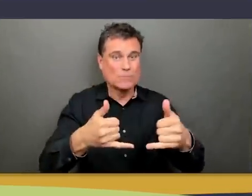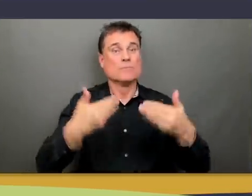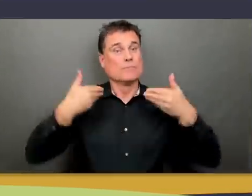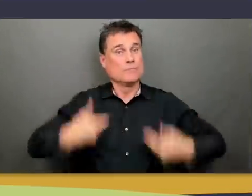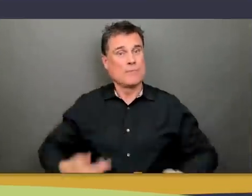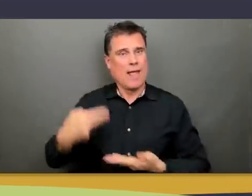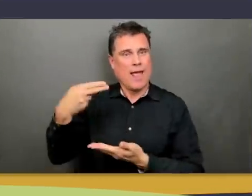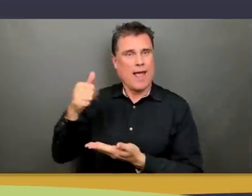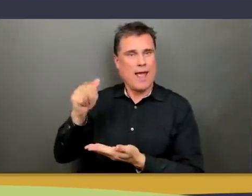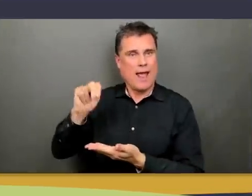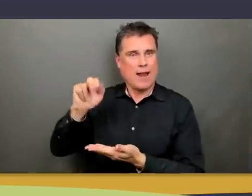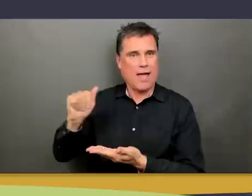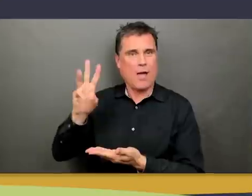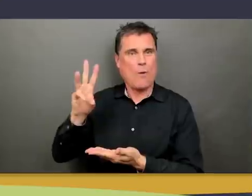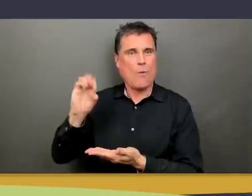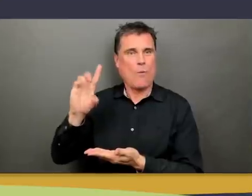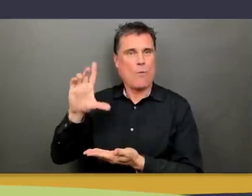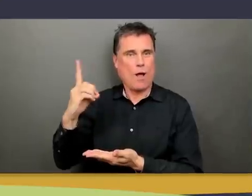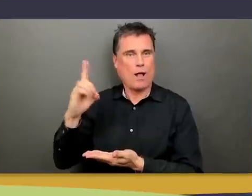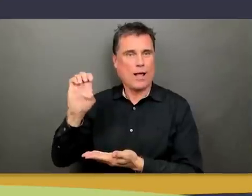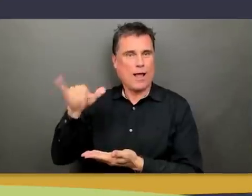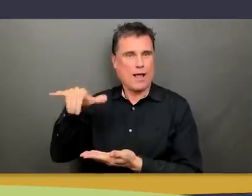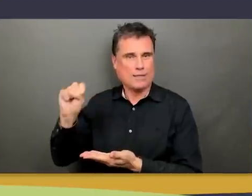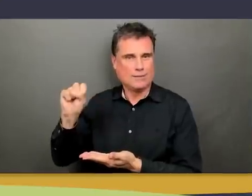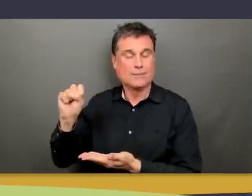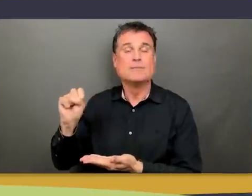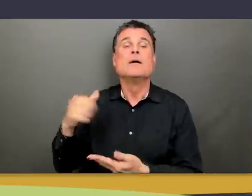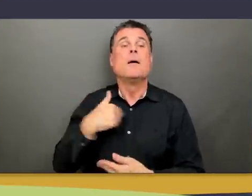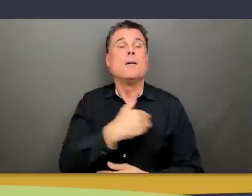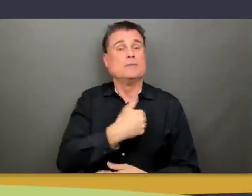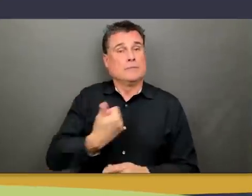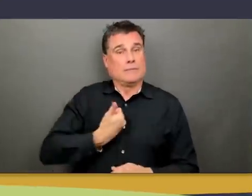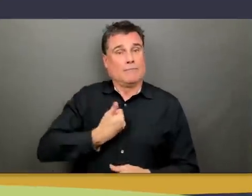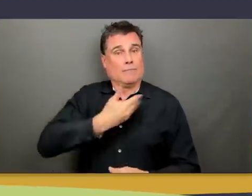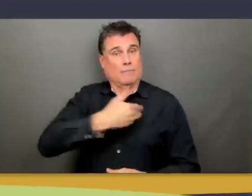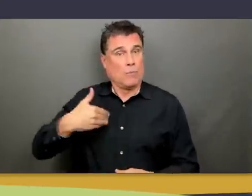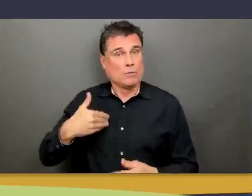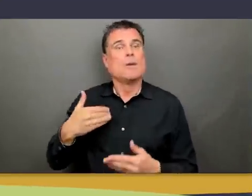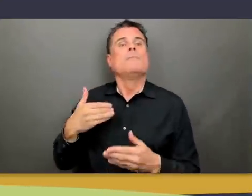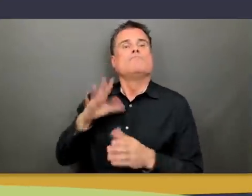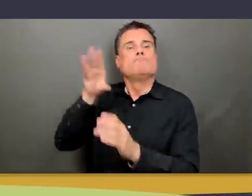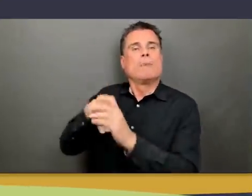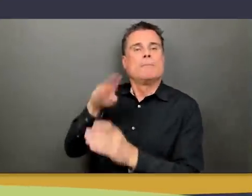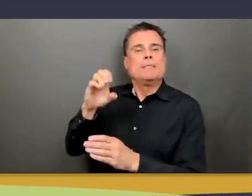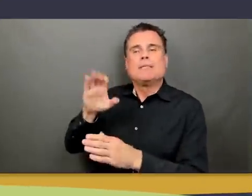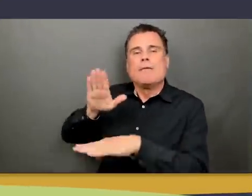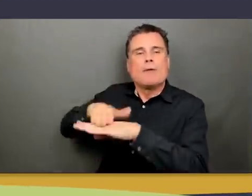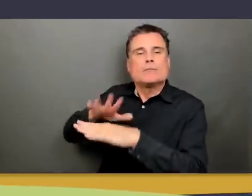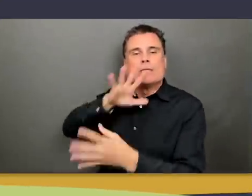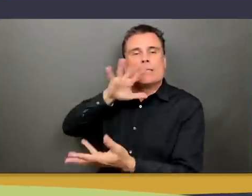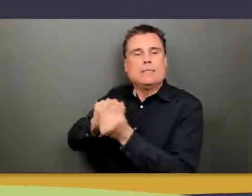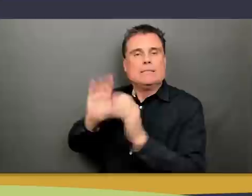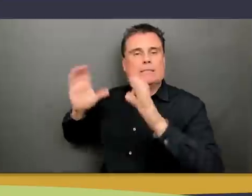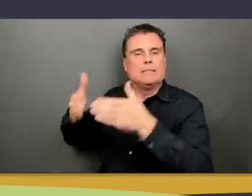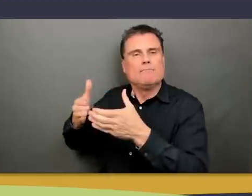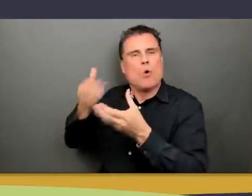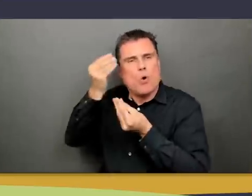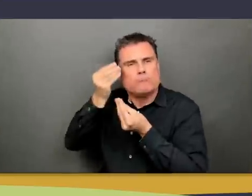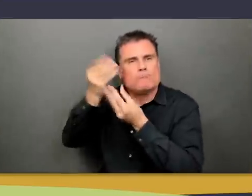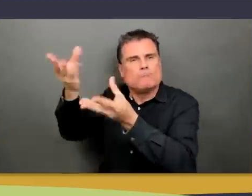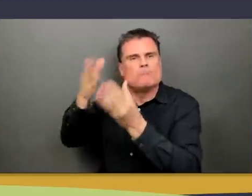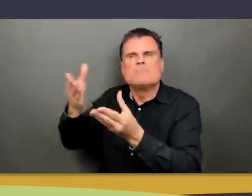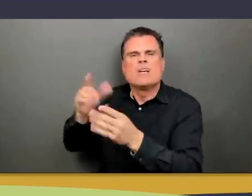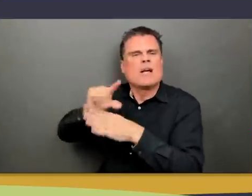province's Multiculturalism Advisory Council, which provides advice to government on issues related to multiculturalism and